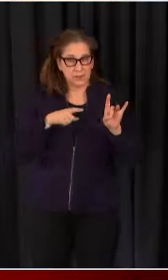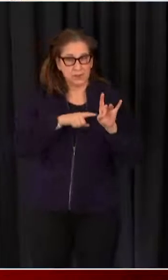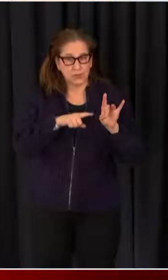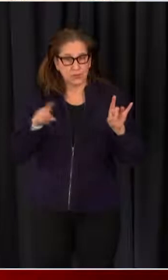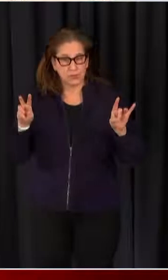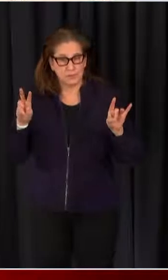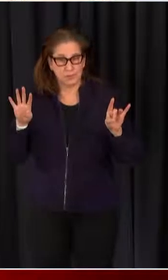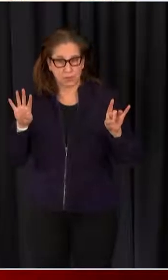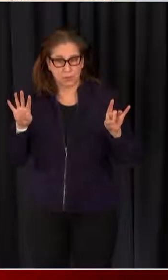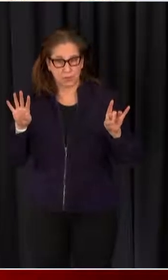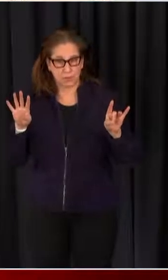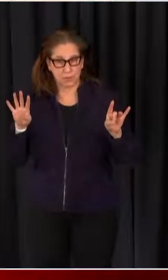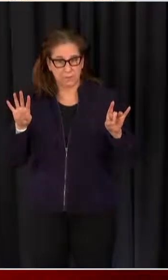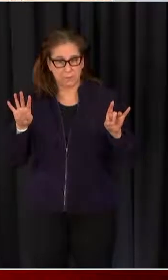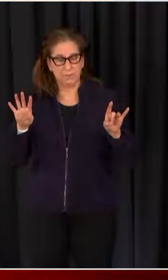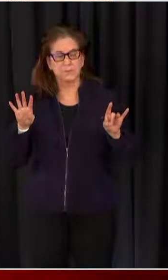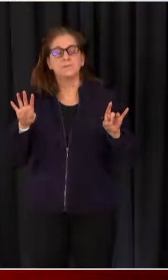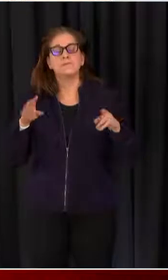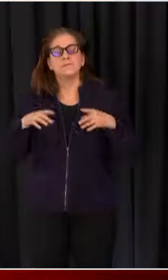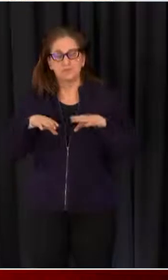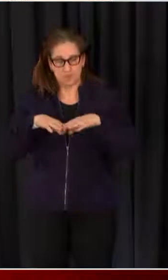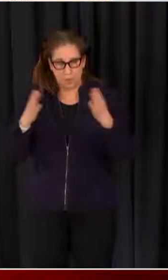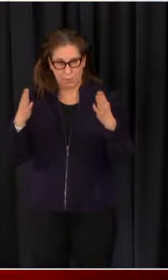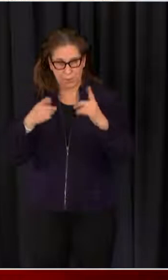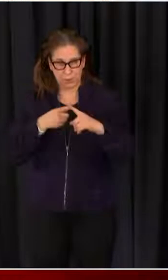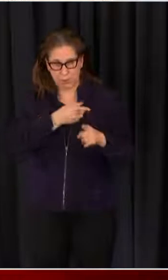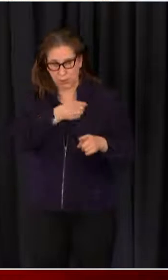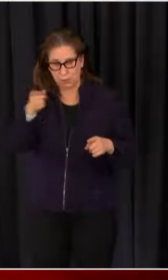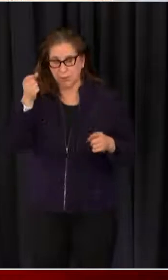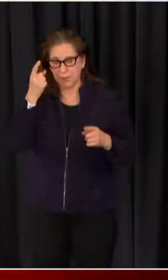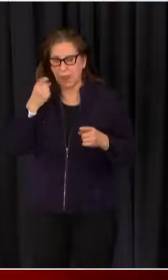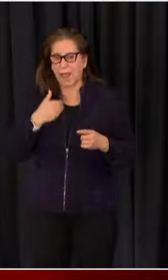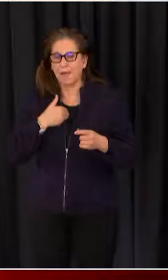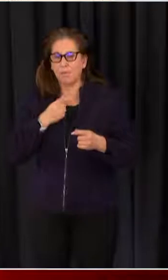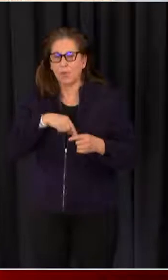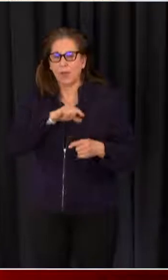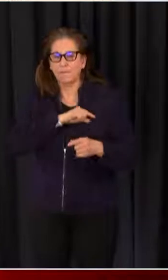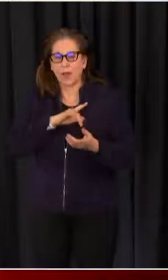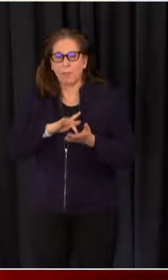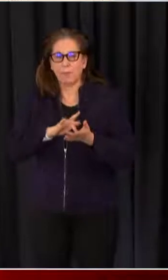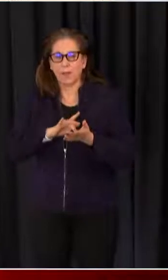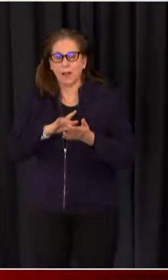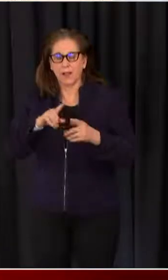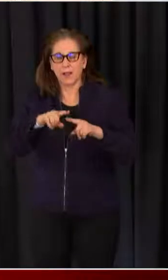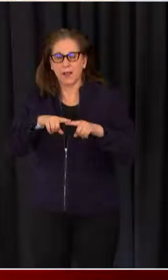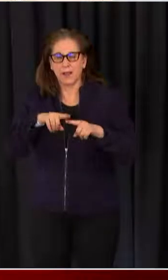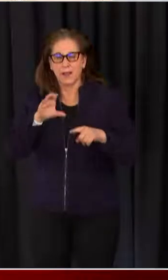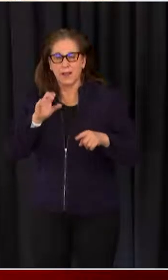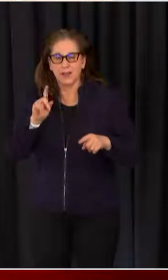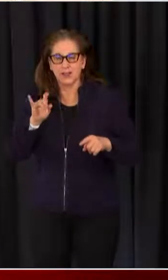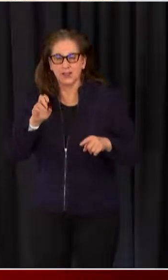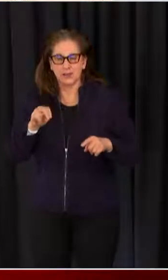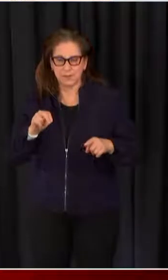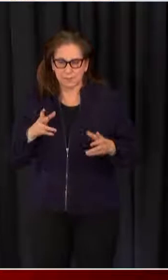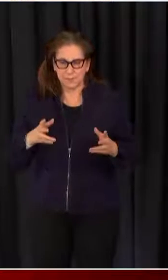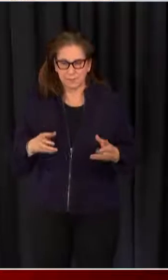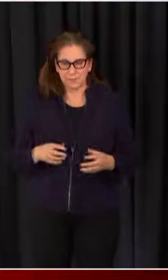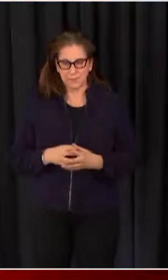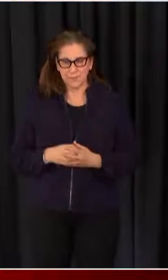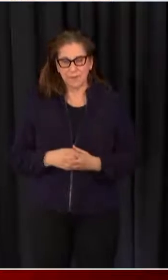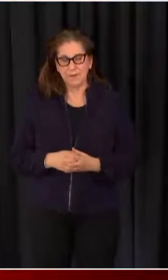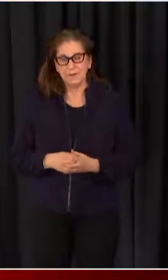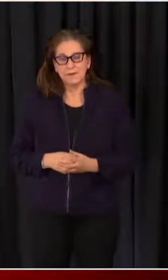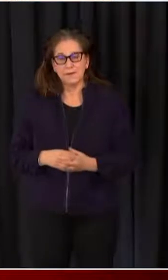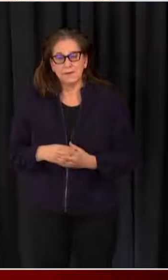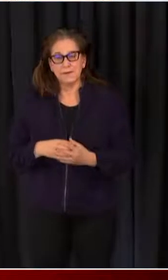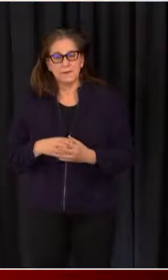64, with qualifying medical conditions. Tomorrow, on Friday at 9 a.m.,